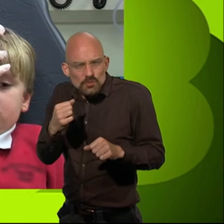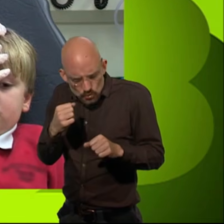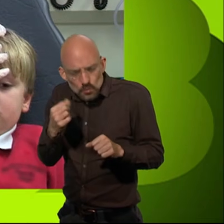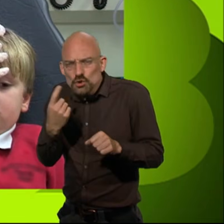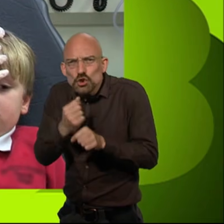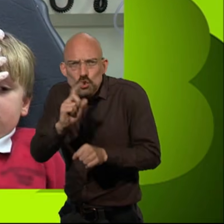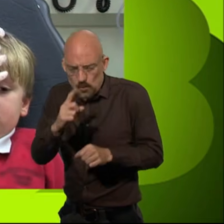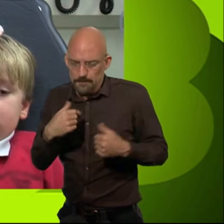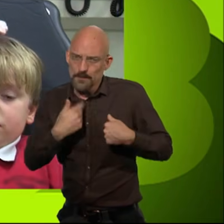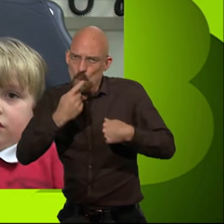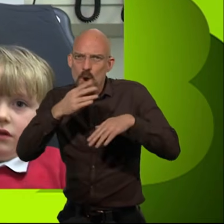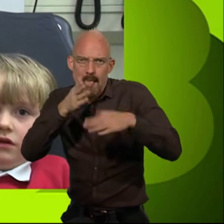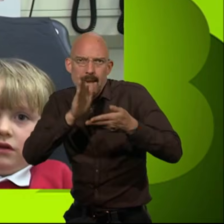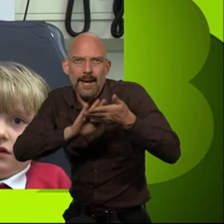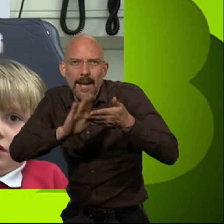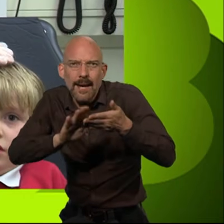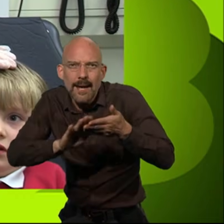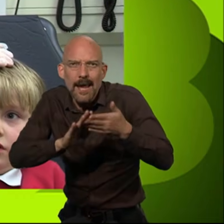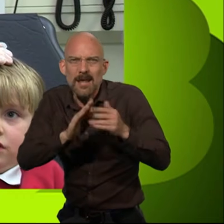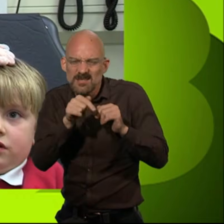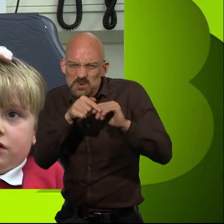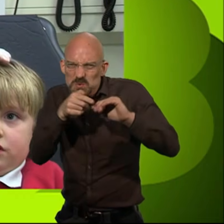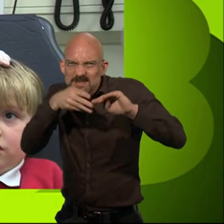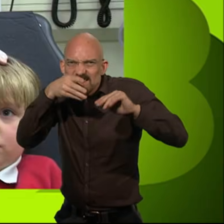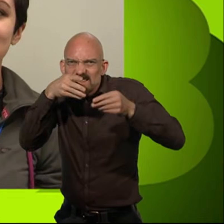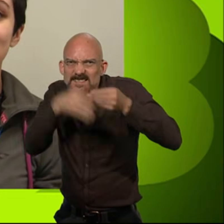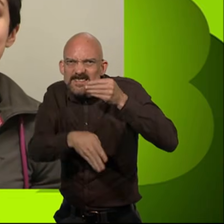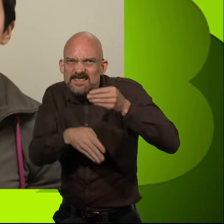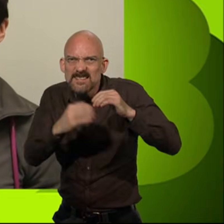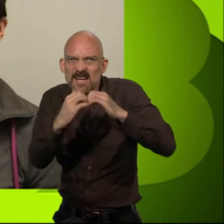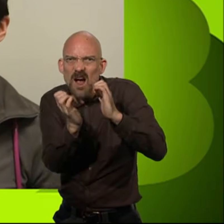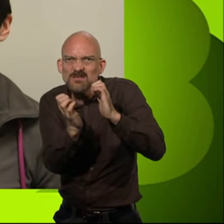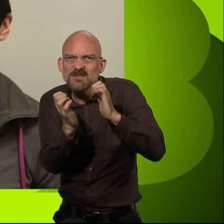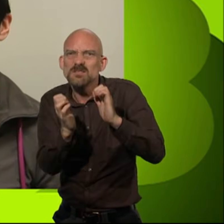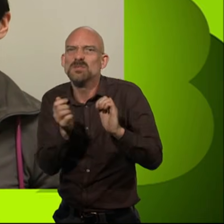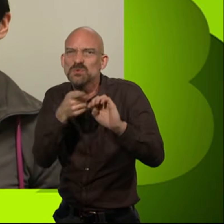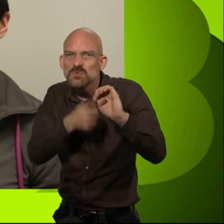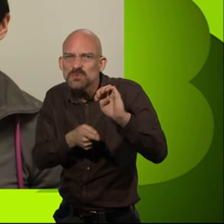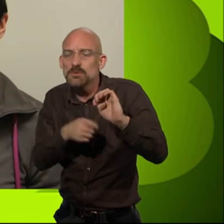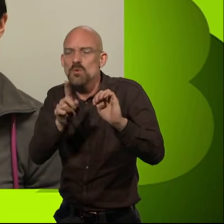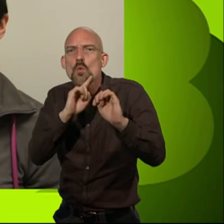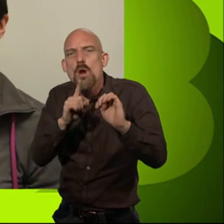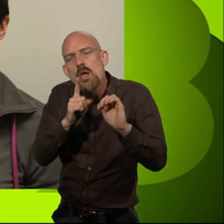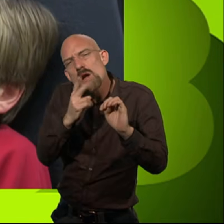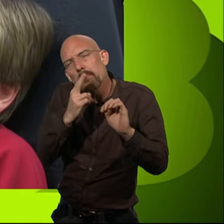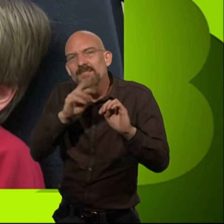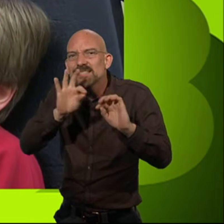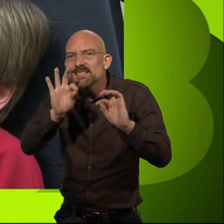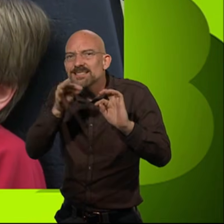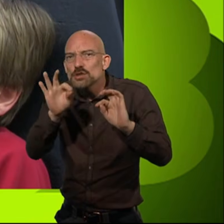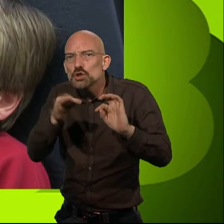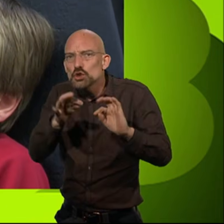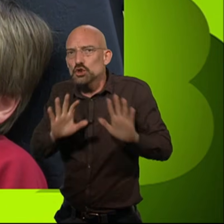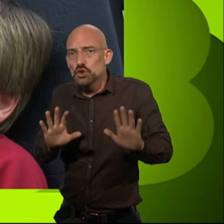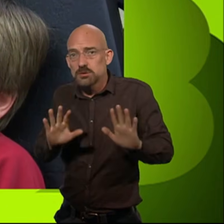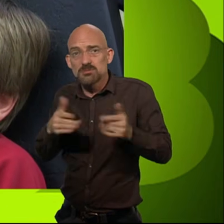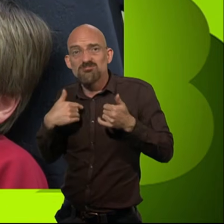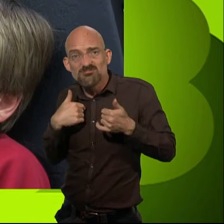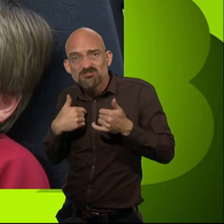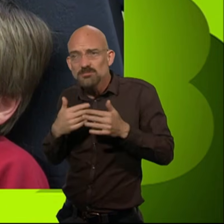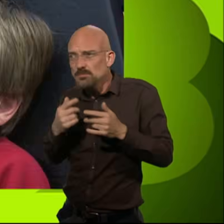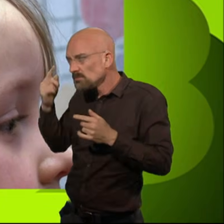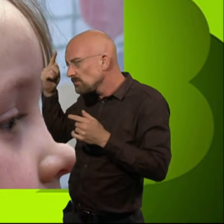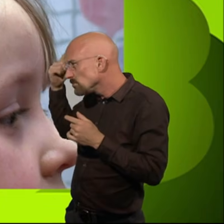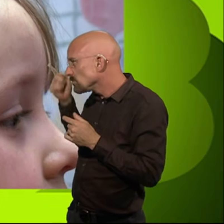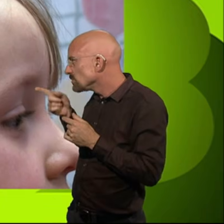deep, so it may be that we need to put a couple of stitches in. You can see that he's got quite a big cut to the right side of his head. Warning, this looks a